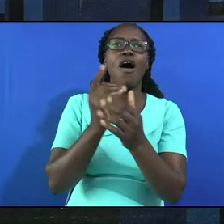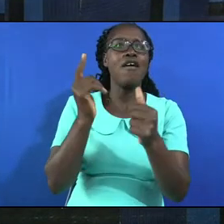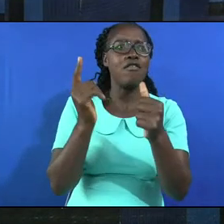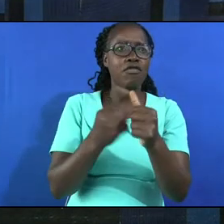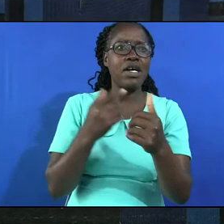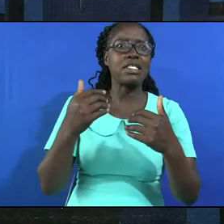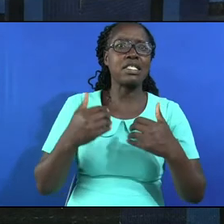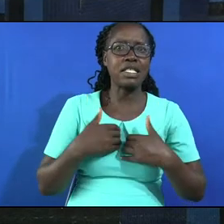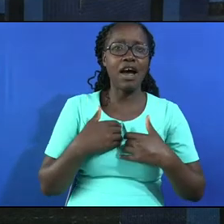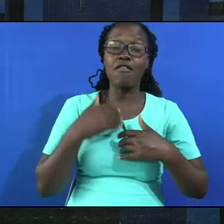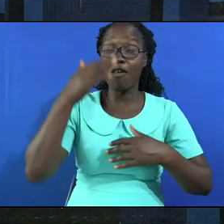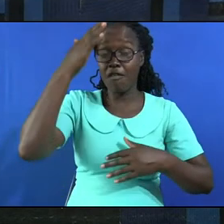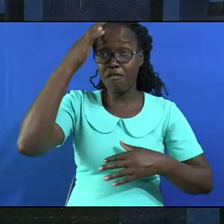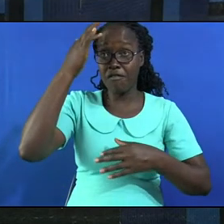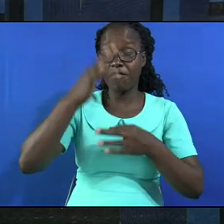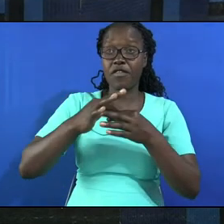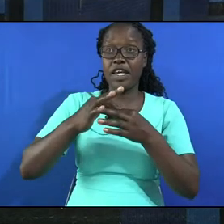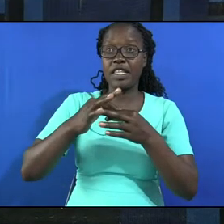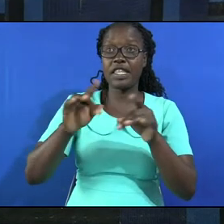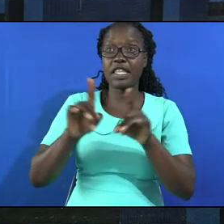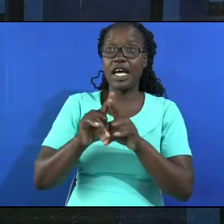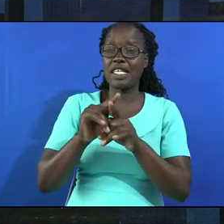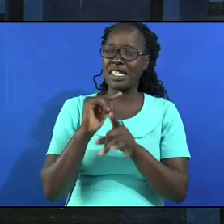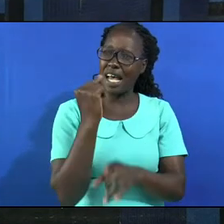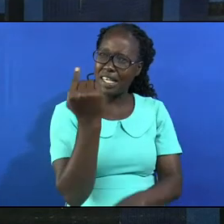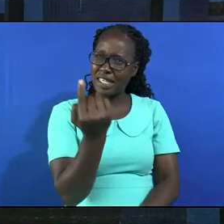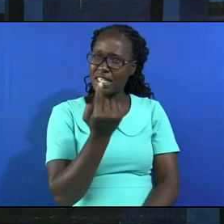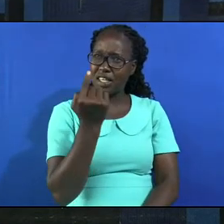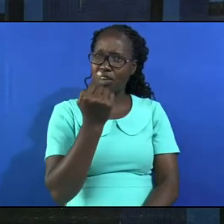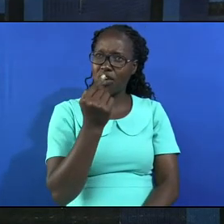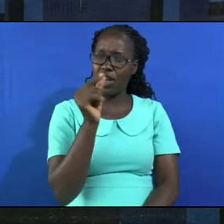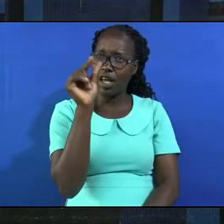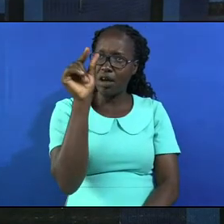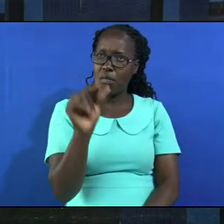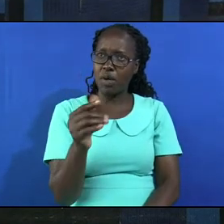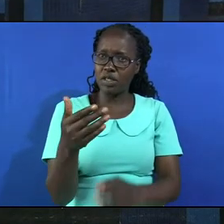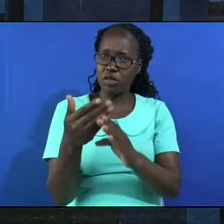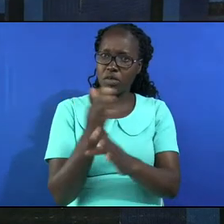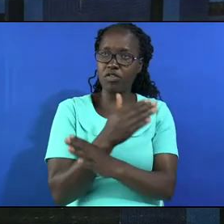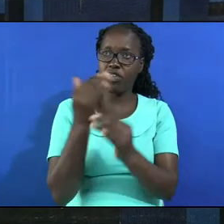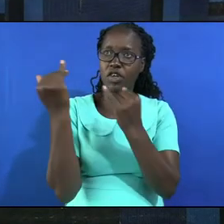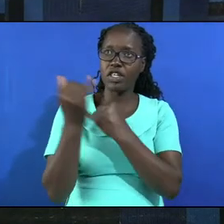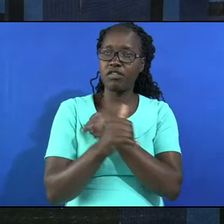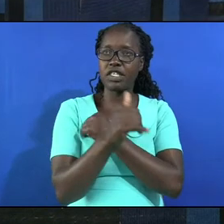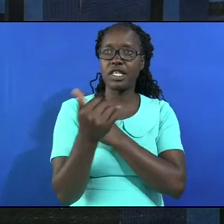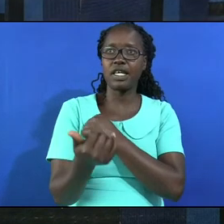first have faith as a single person before inviting others.